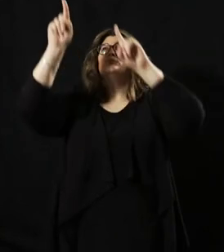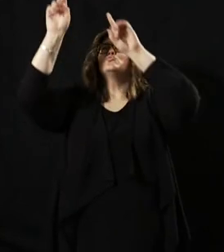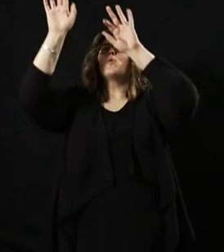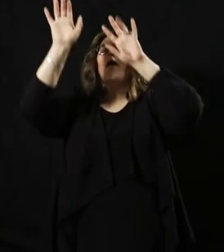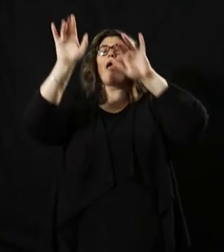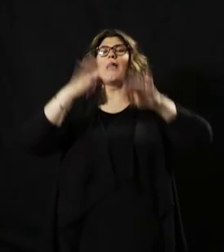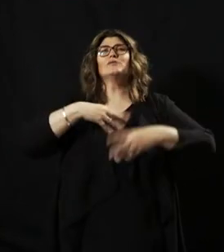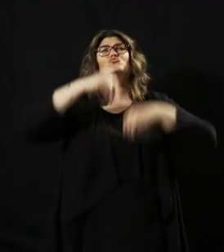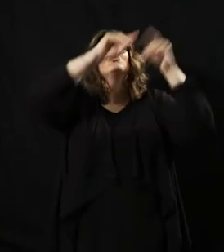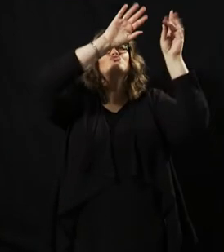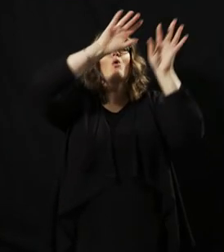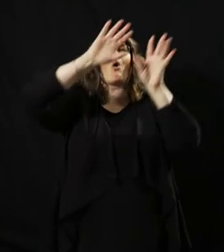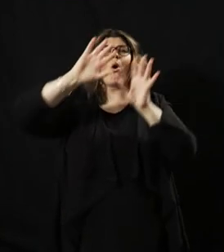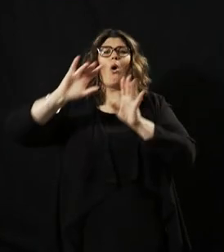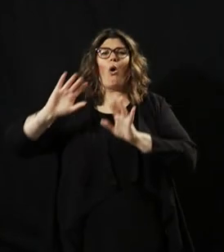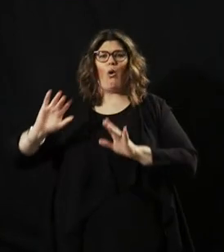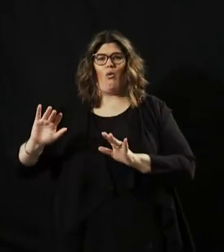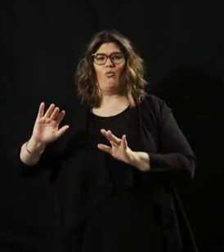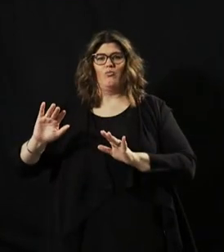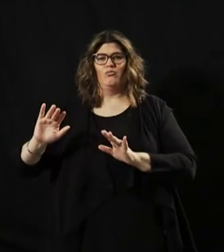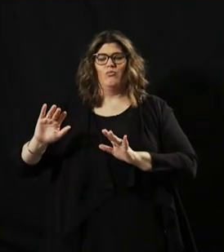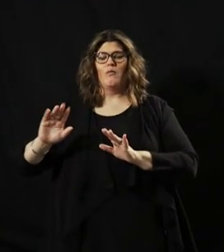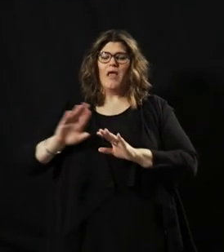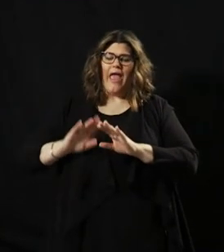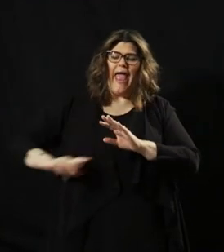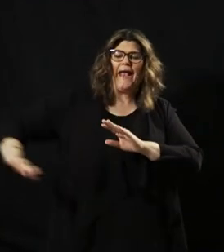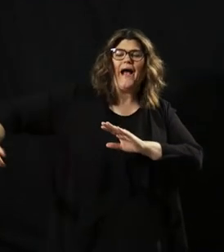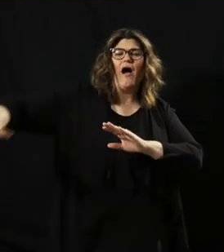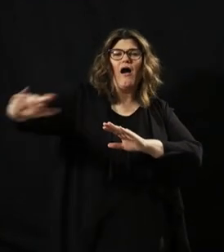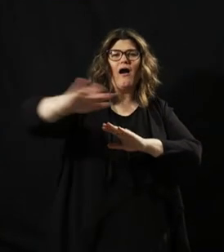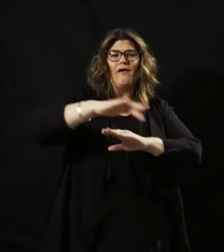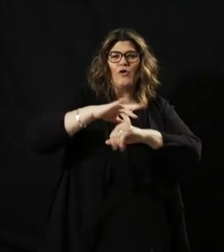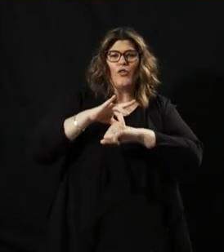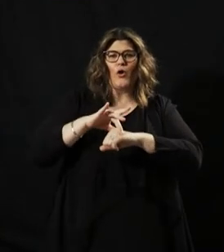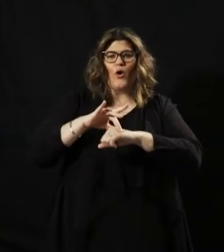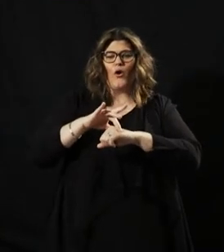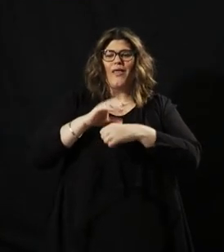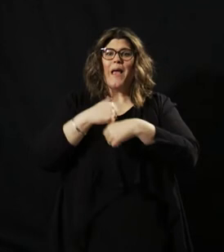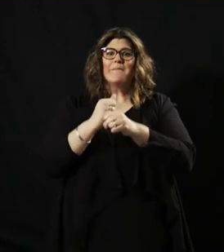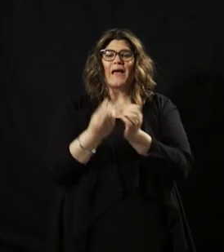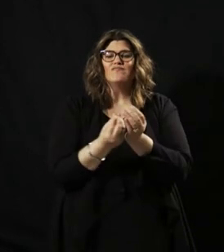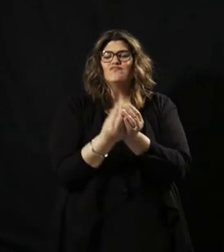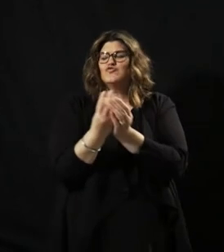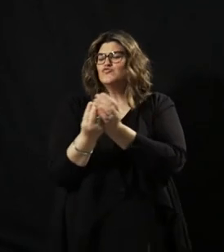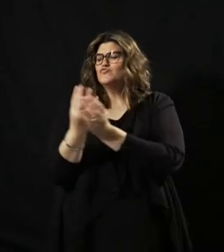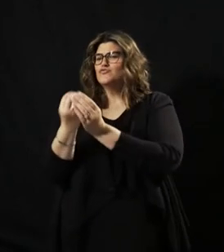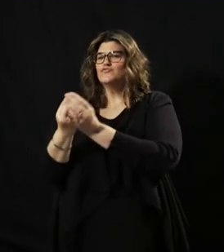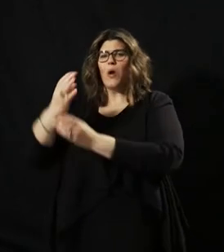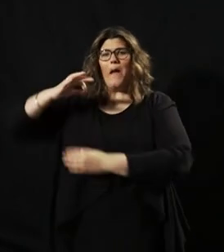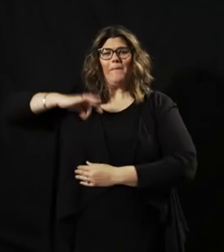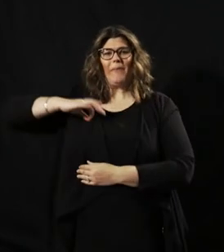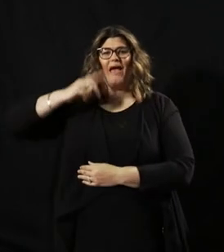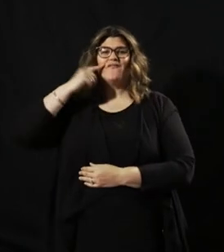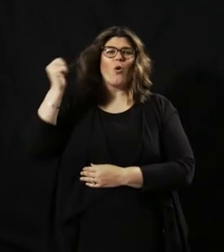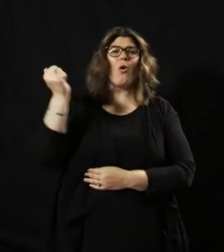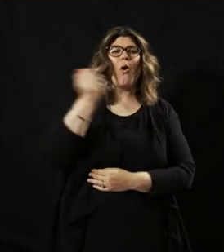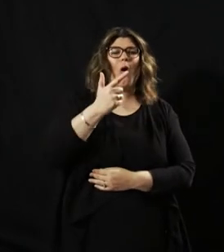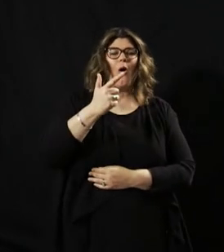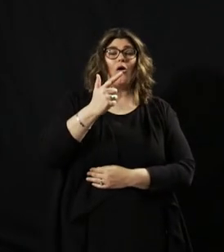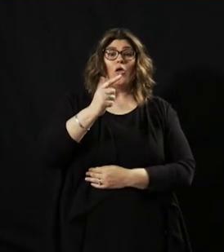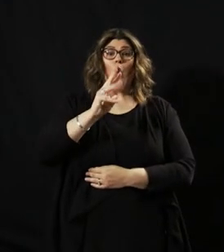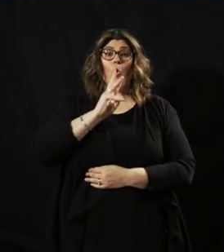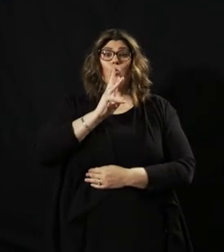return there till they have watered the earth, making it fertile and fruitful, giving seed to the one